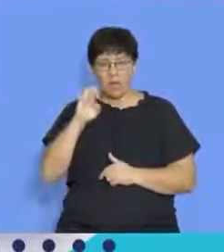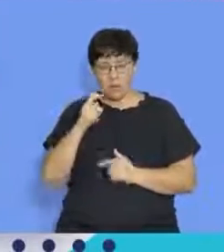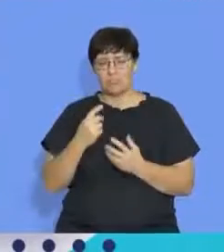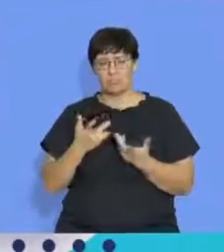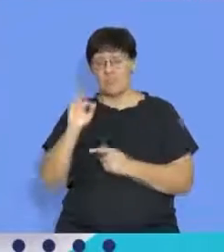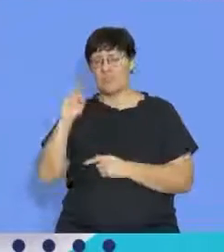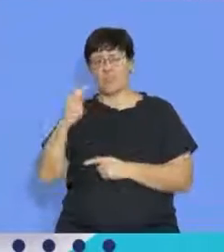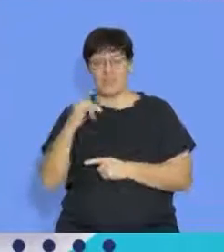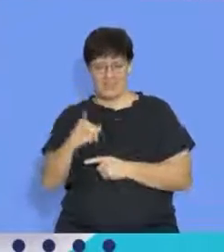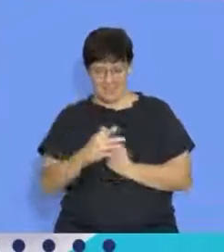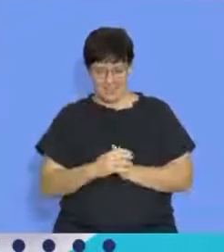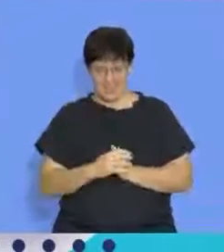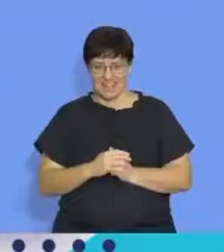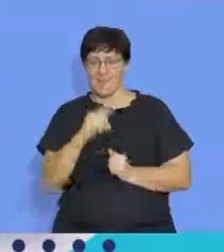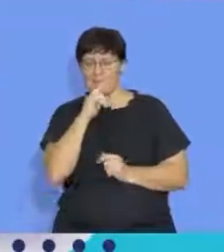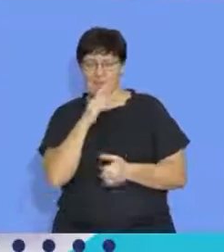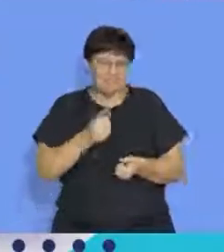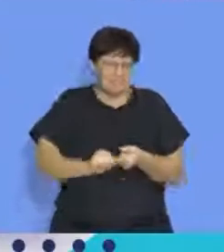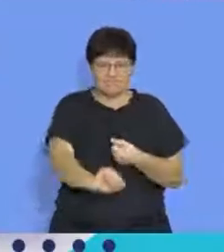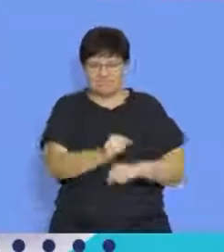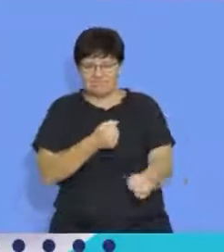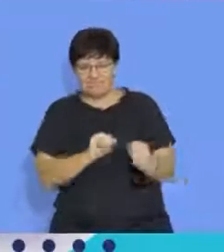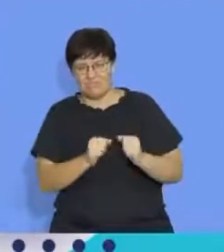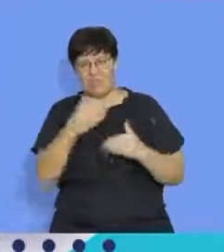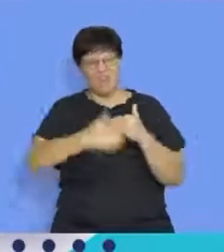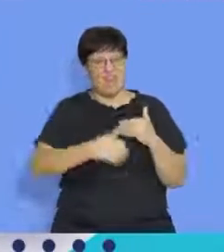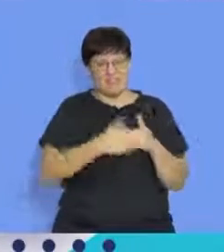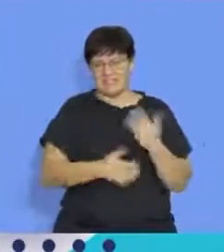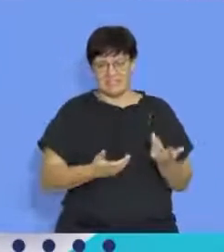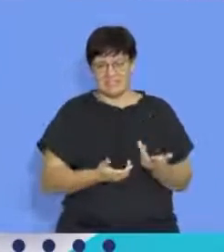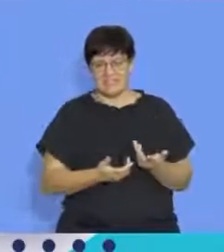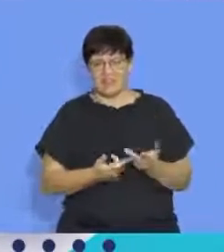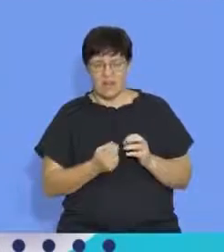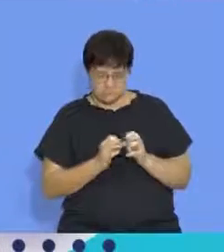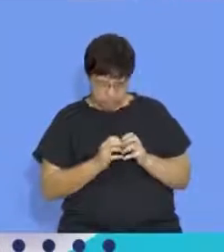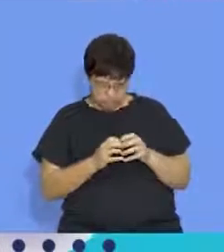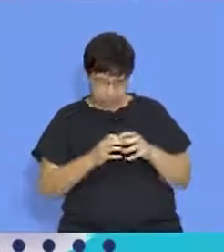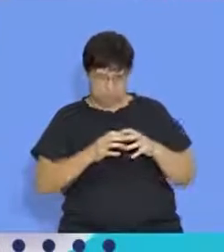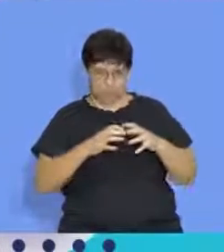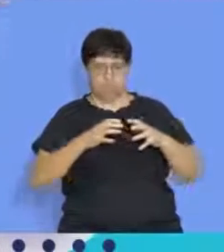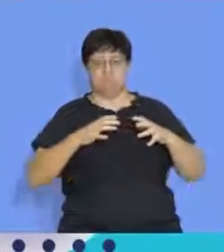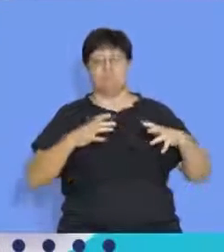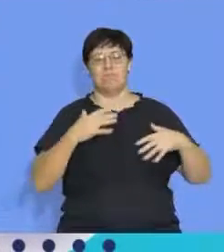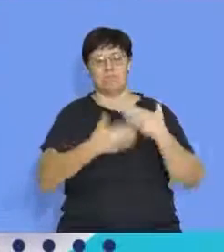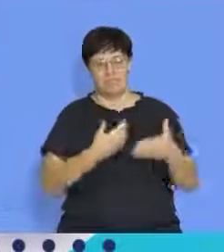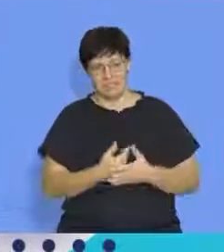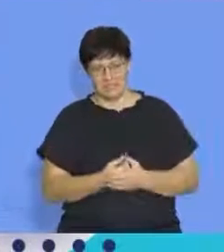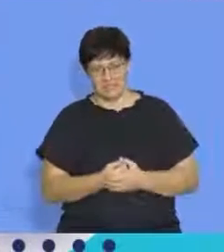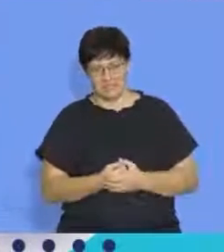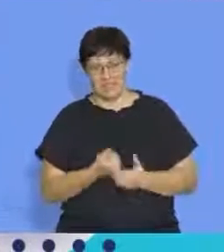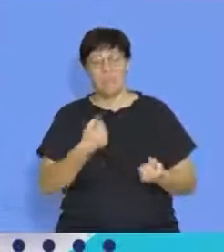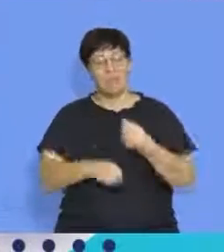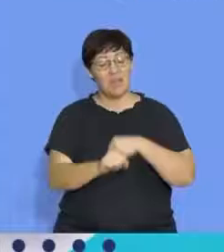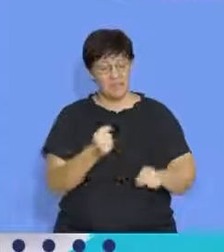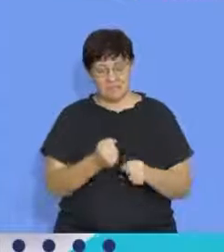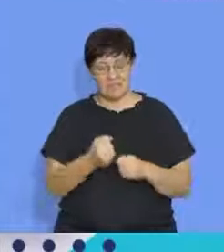fungus, and we use it to bake breads. Again, that fermentation process. And a lot of our bakeries, bread.